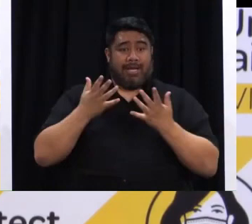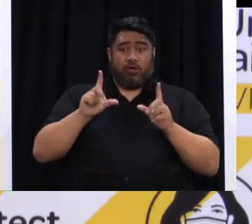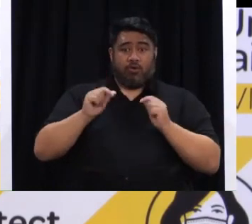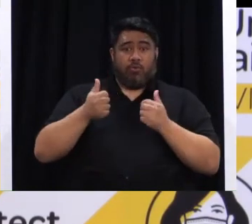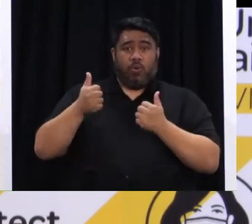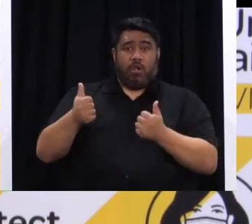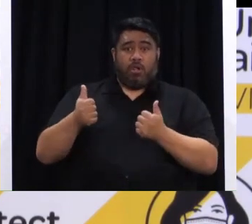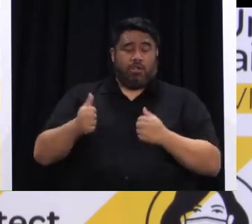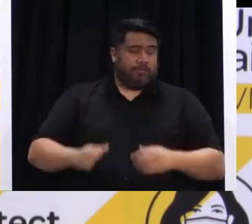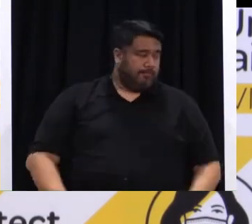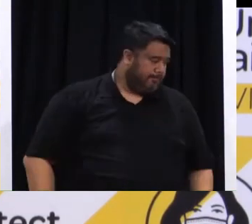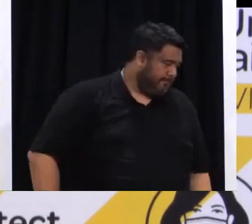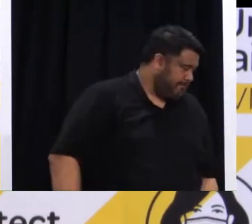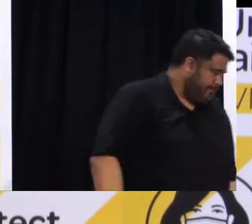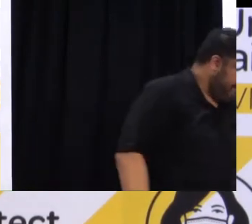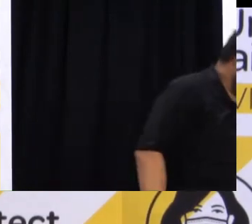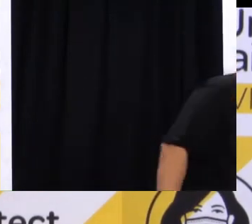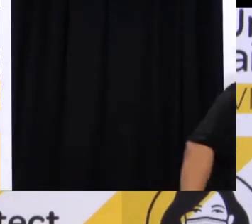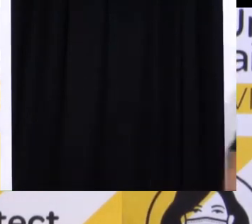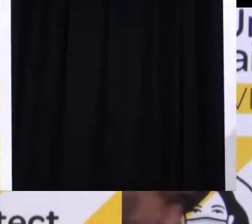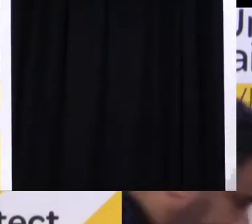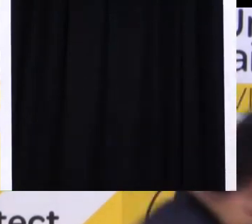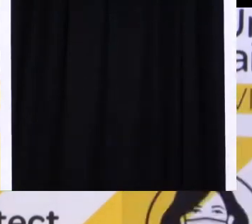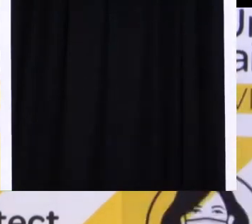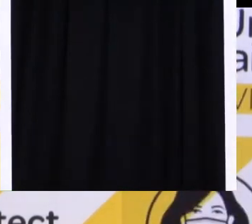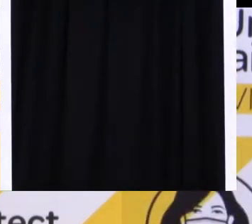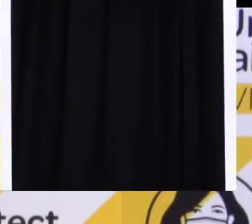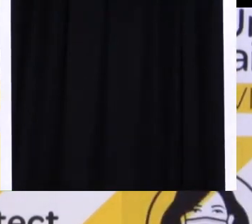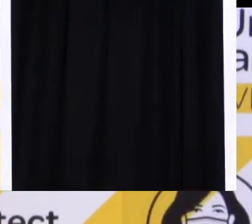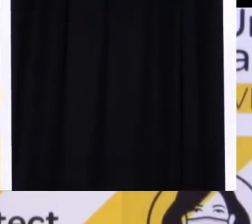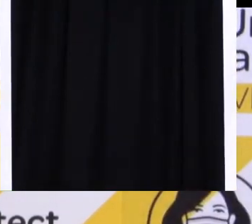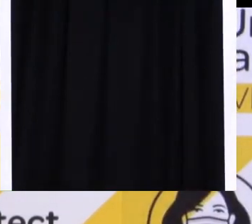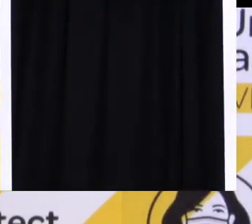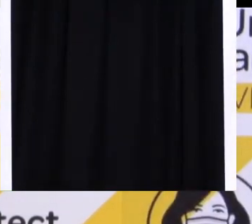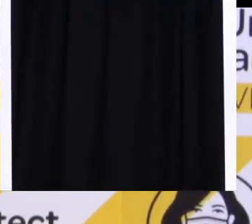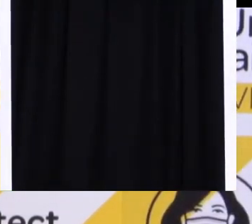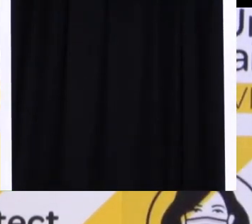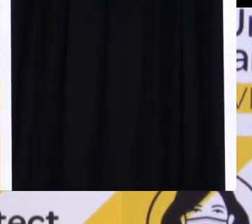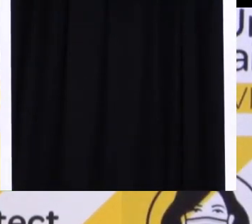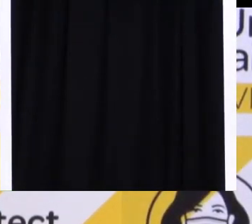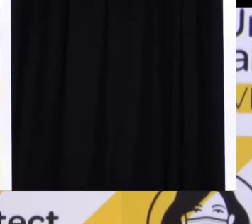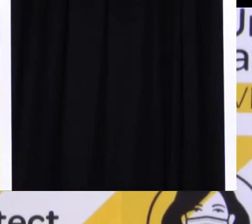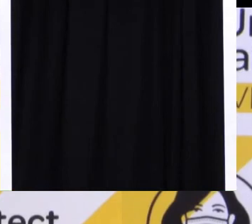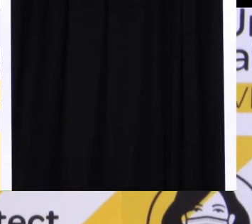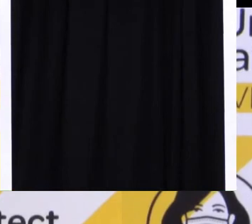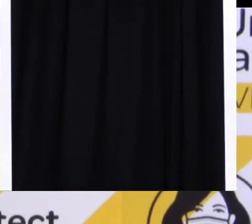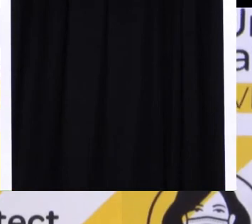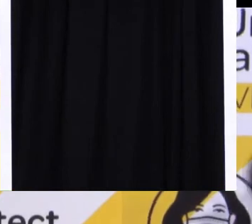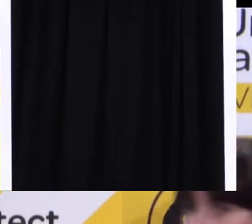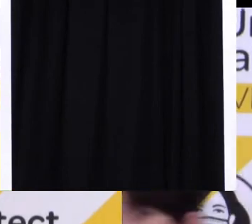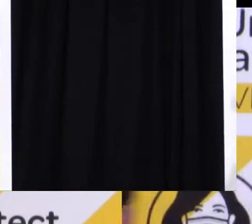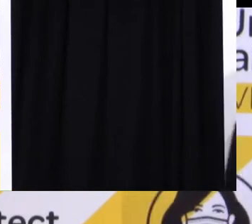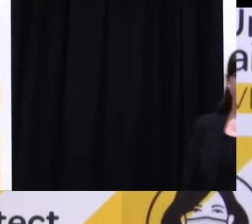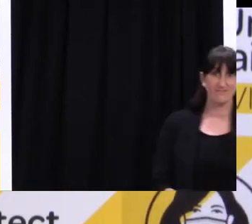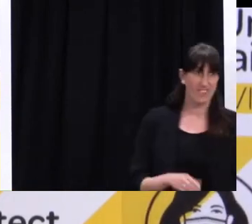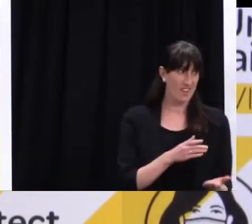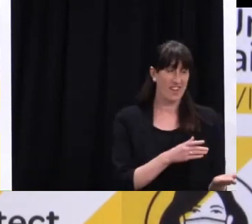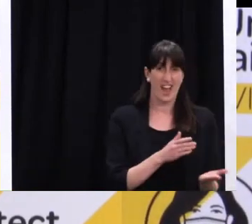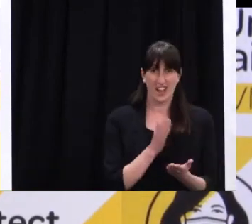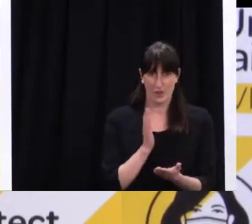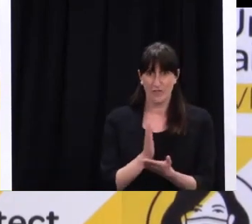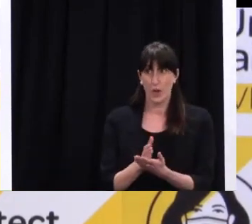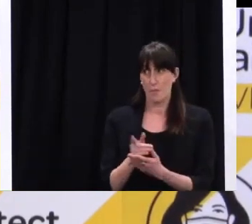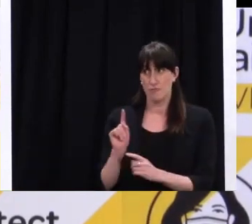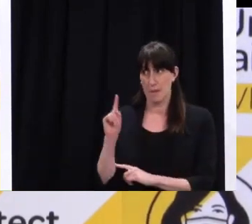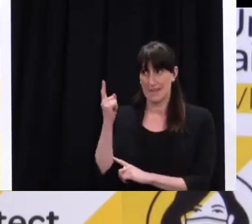stable on the ward there. I can also just affirm what the Prime Minister said. Pacifica Futures has been involved since last week with supporting